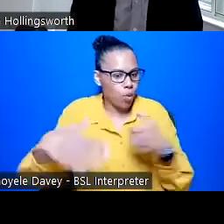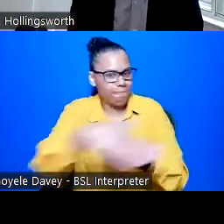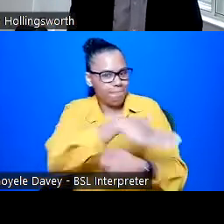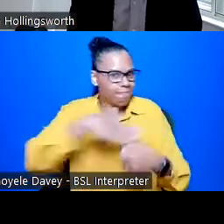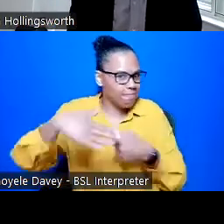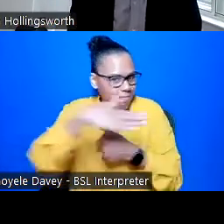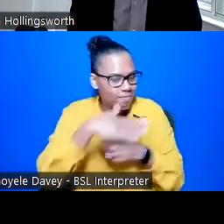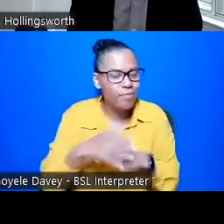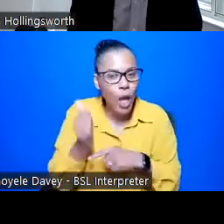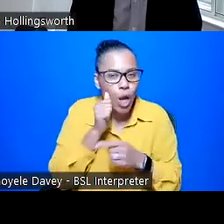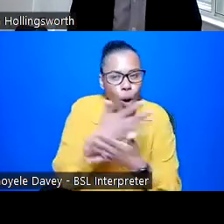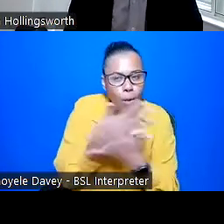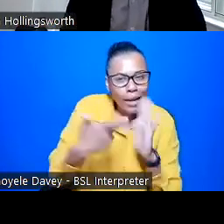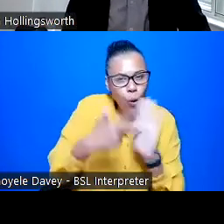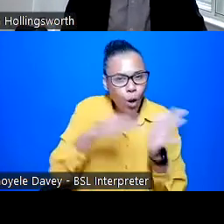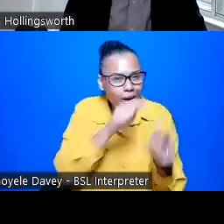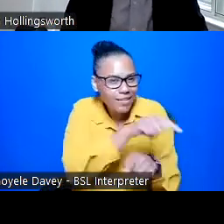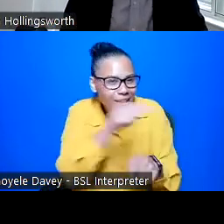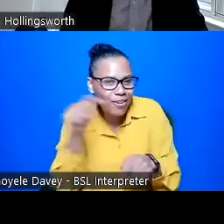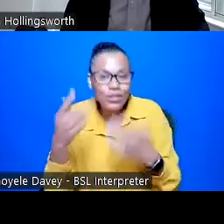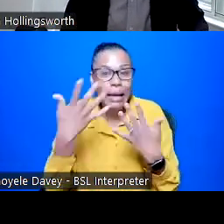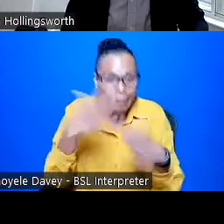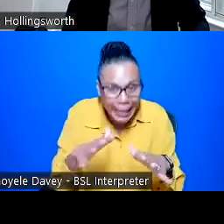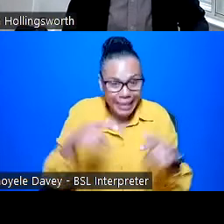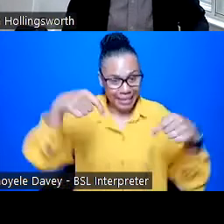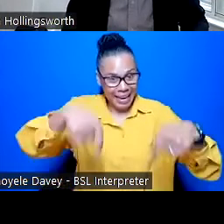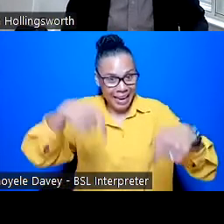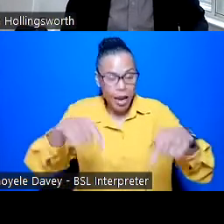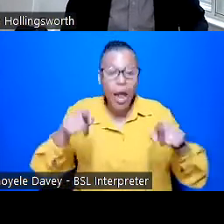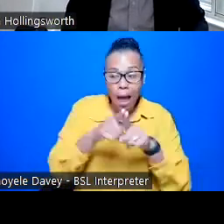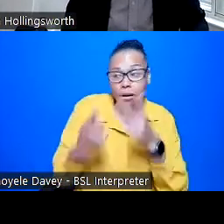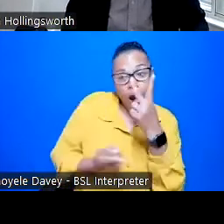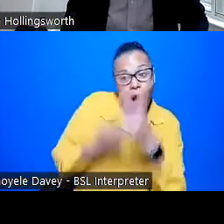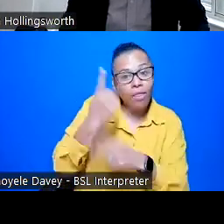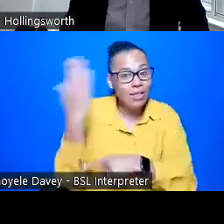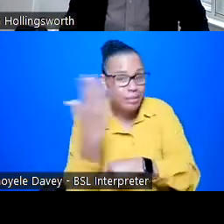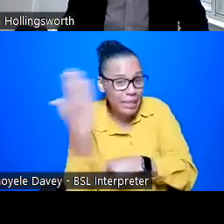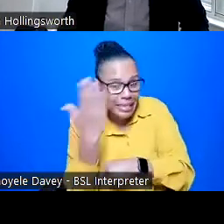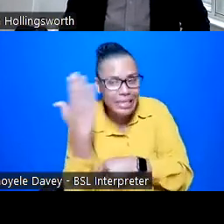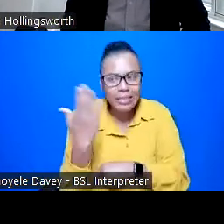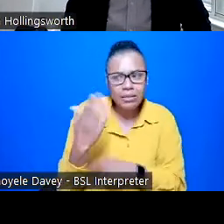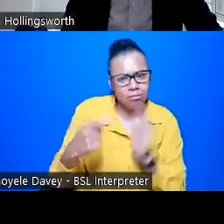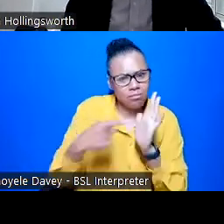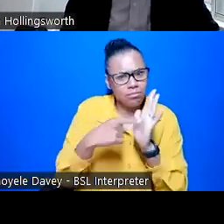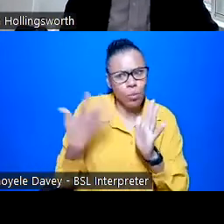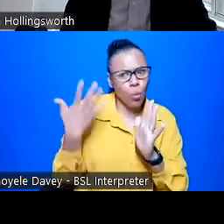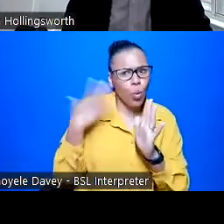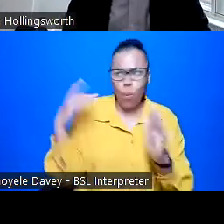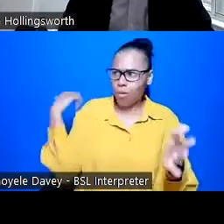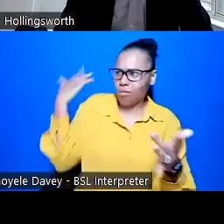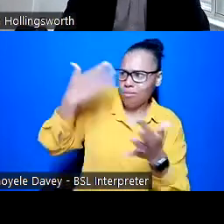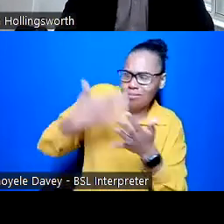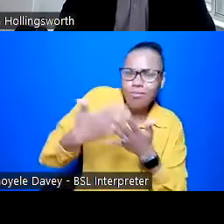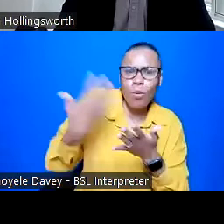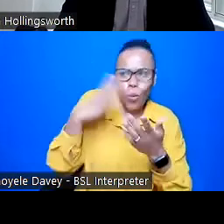organizations that are in this call, and indeed some of my fellow speakers, one that we very much want to share. When I was sort of thinking